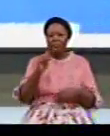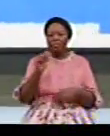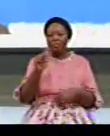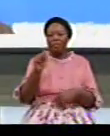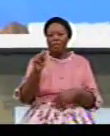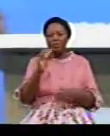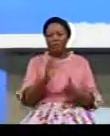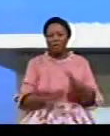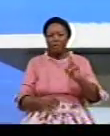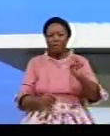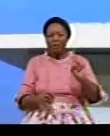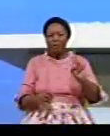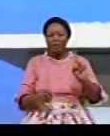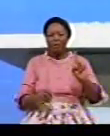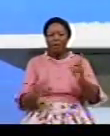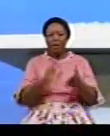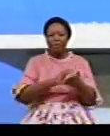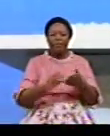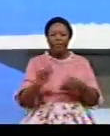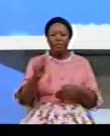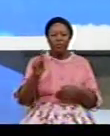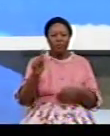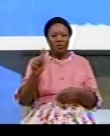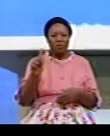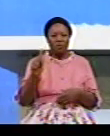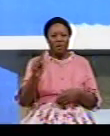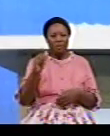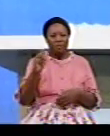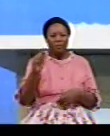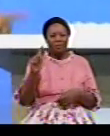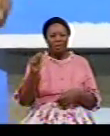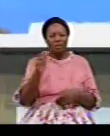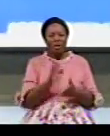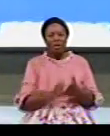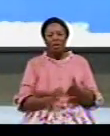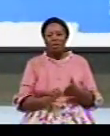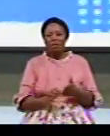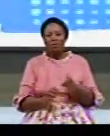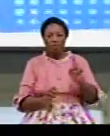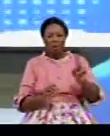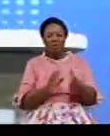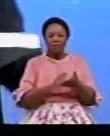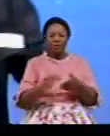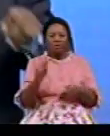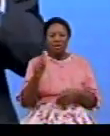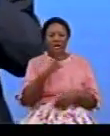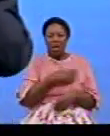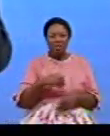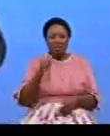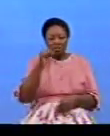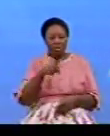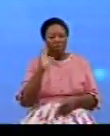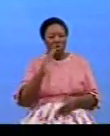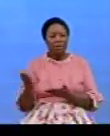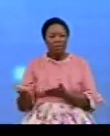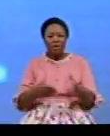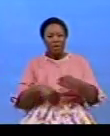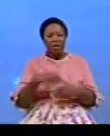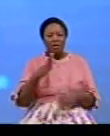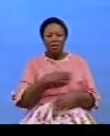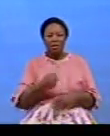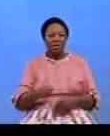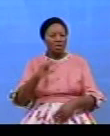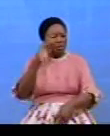Permanent joy. The hypocrite has no joy. Permanent joy. And the secret